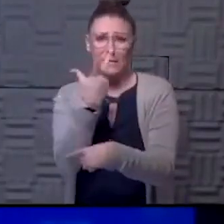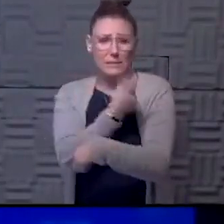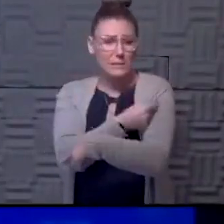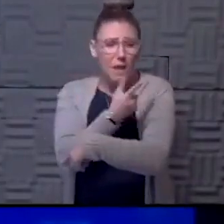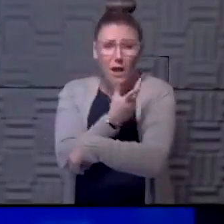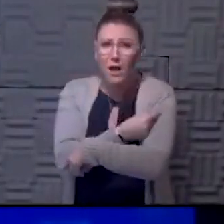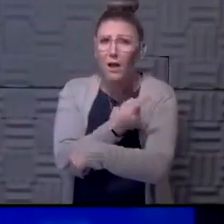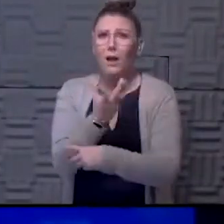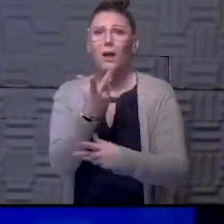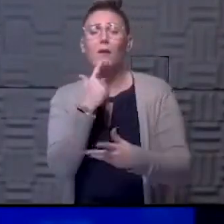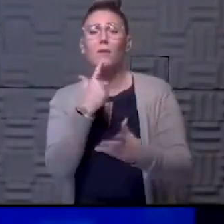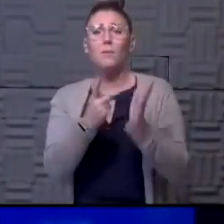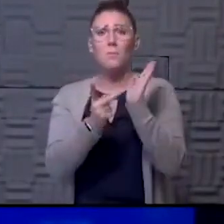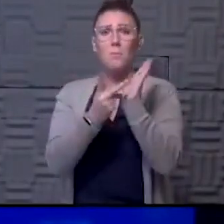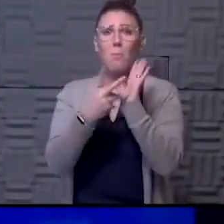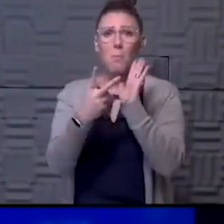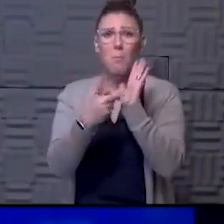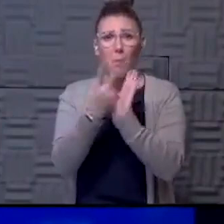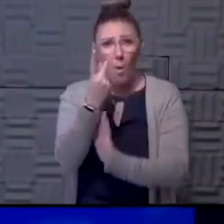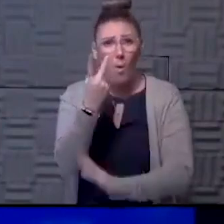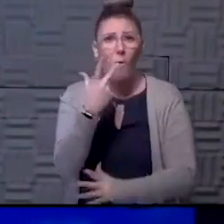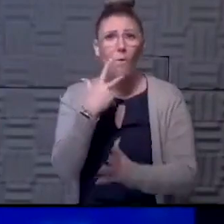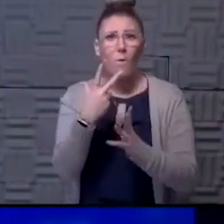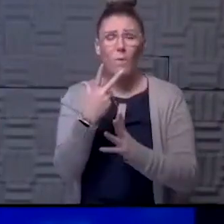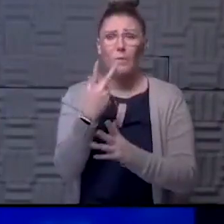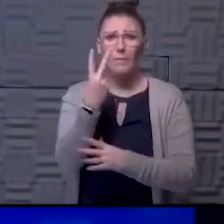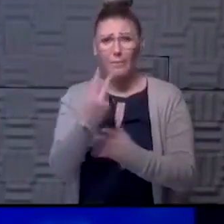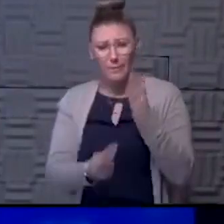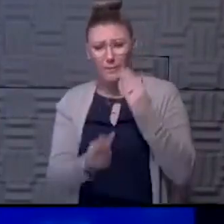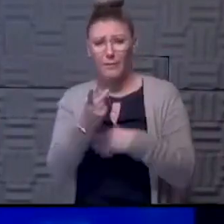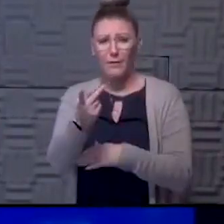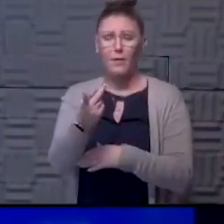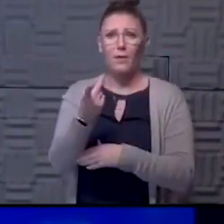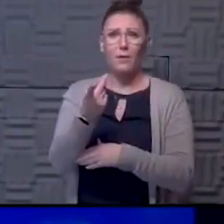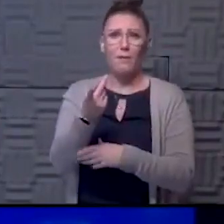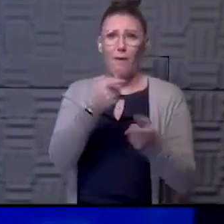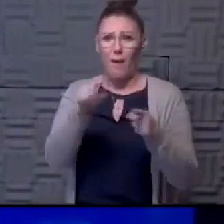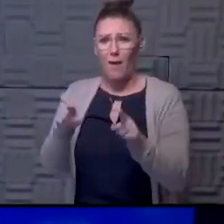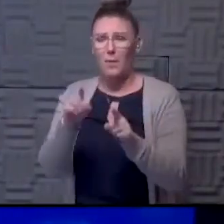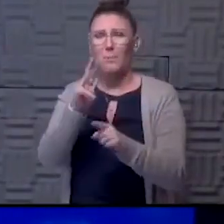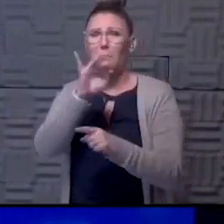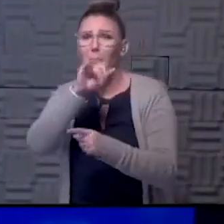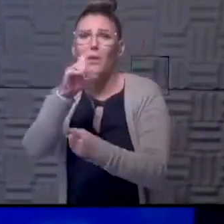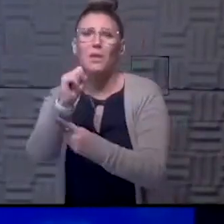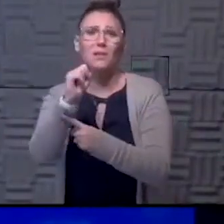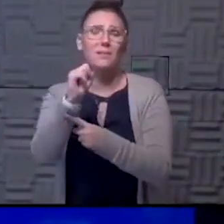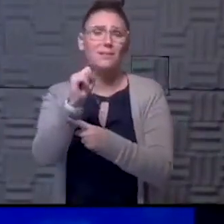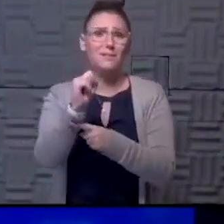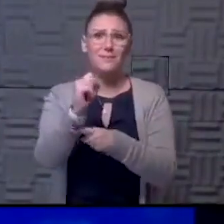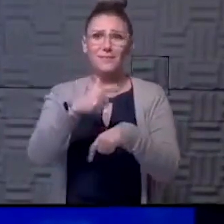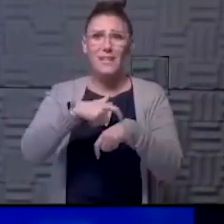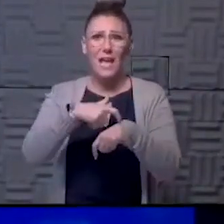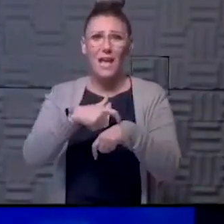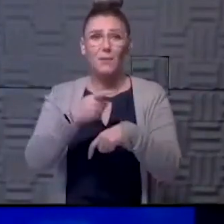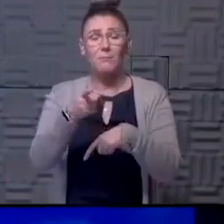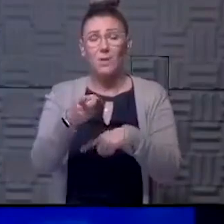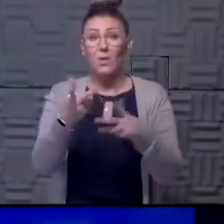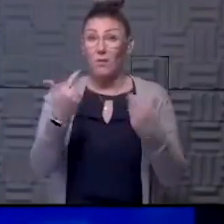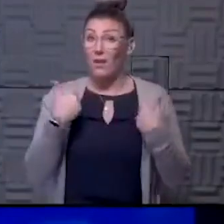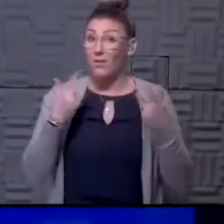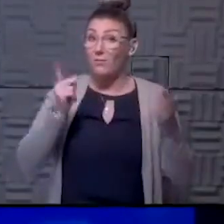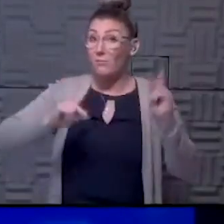both vaccines out there, when you've given it millions and millions of time, you're going to have people have routine events that life would have otherwise